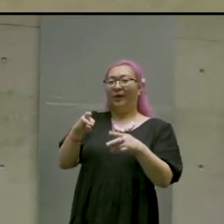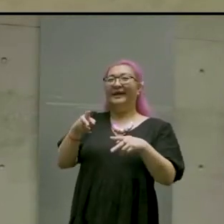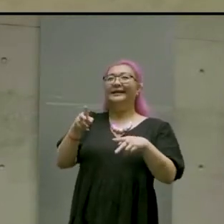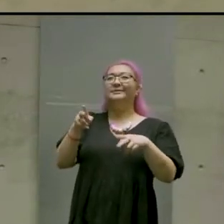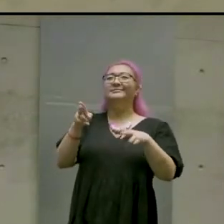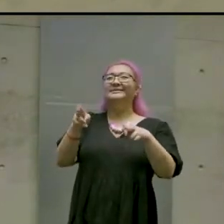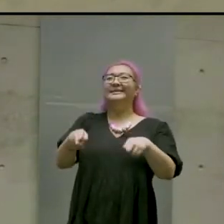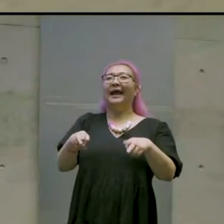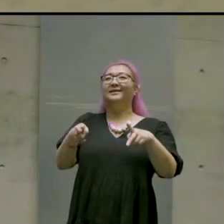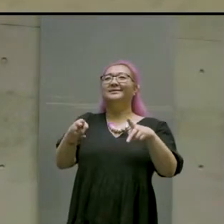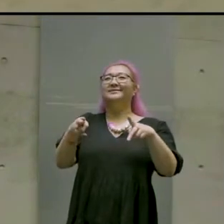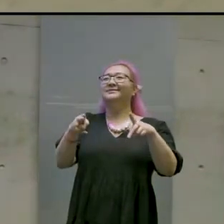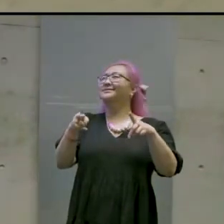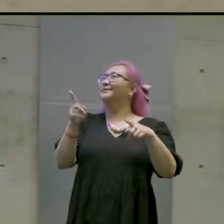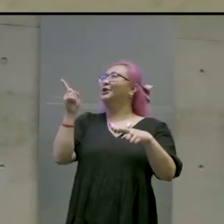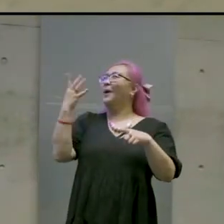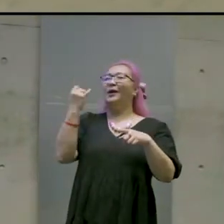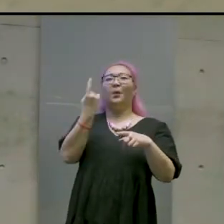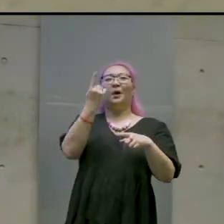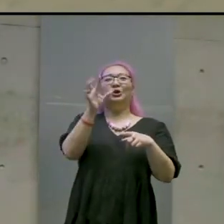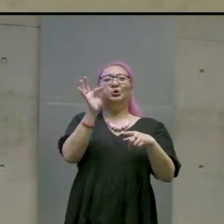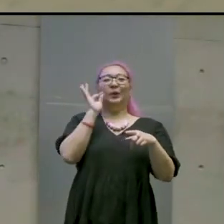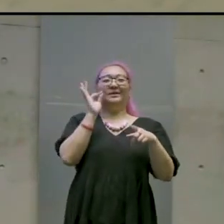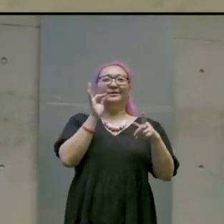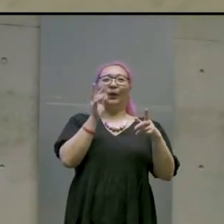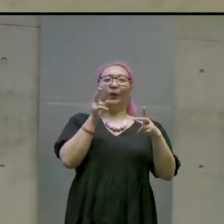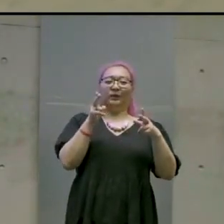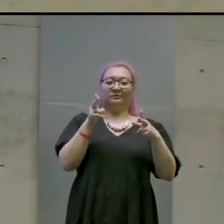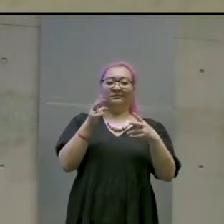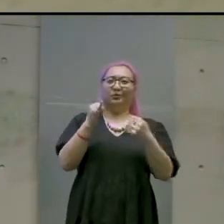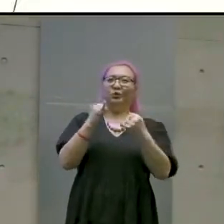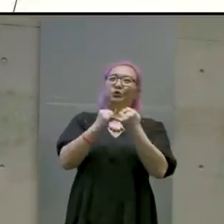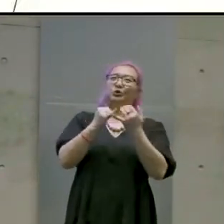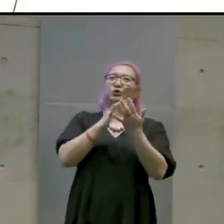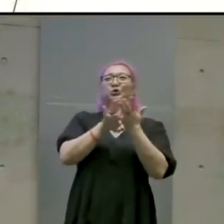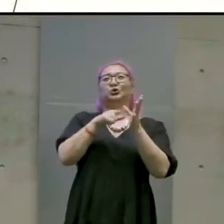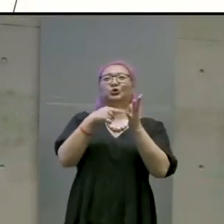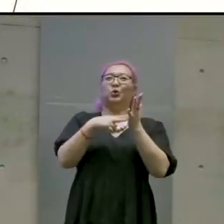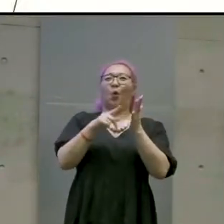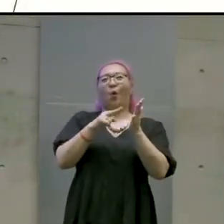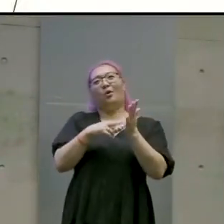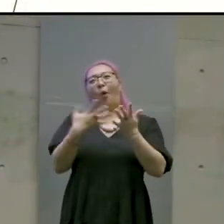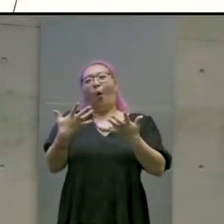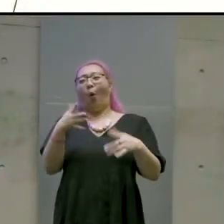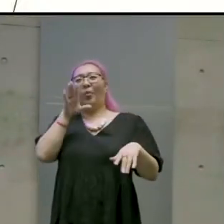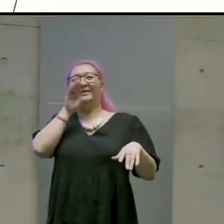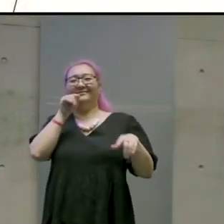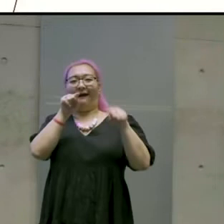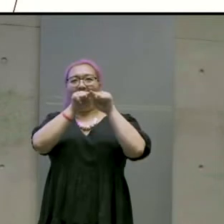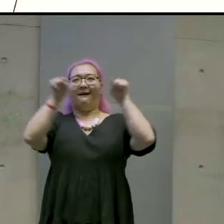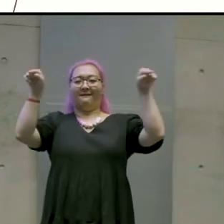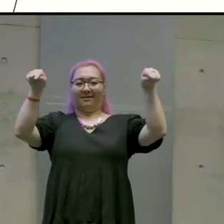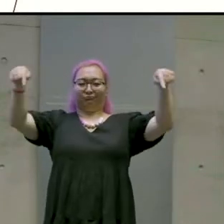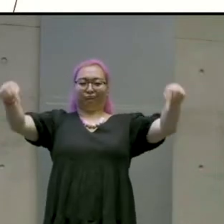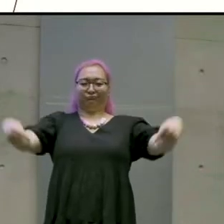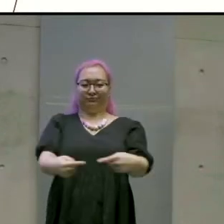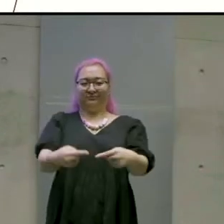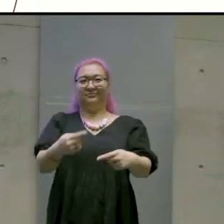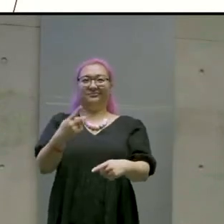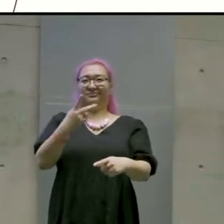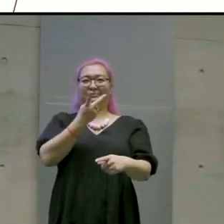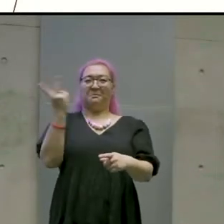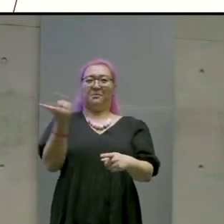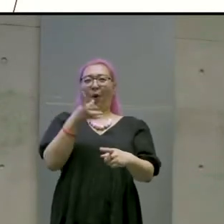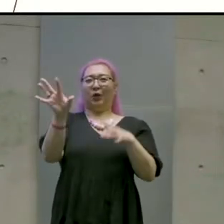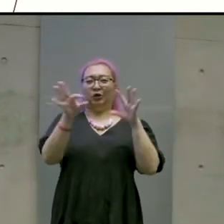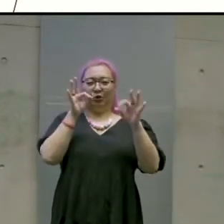that whichever one of them dies anyway. And you were saying like, oh, don't do that too much because then the player will not trust